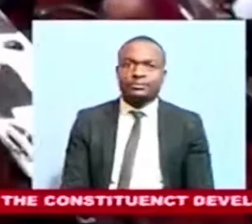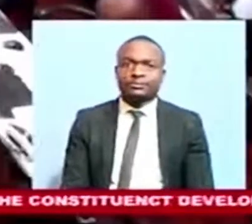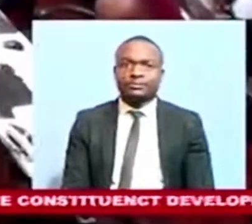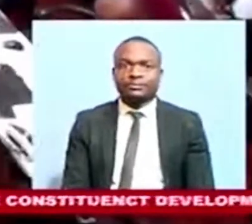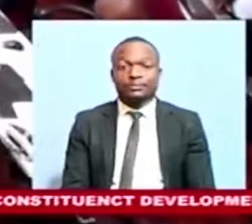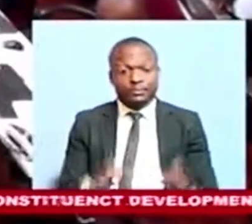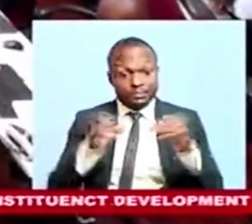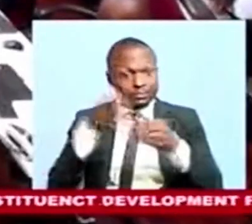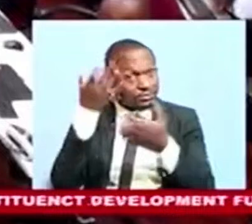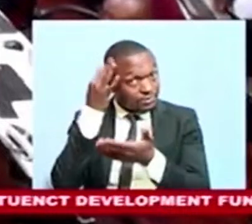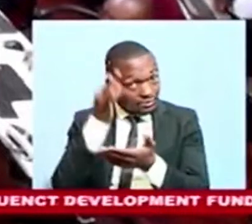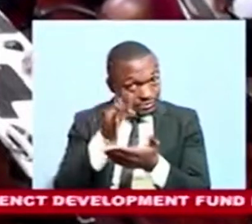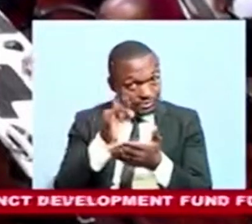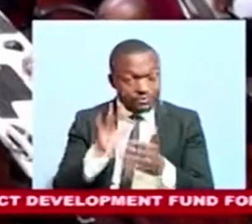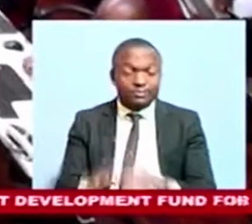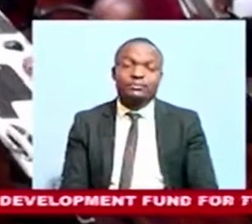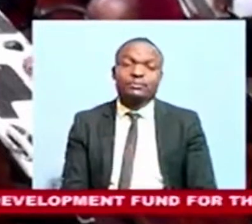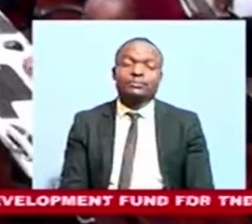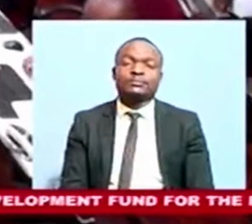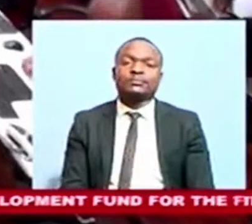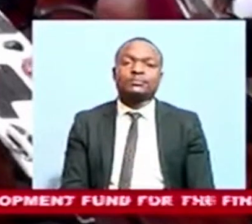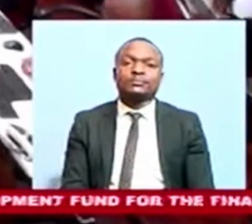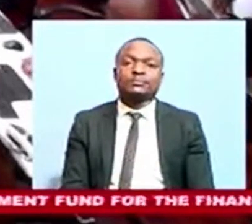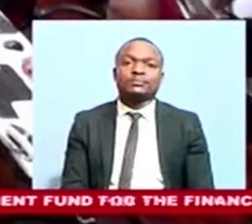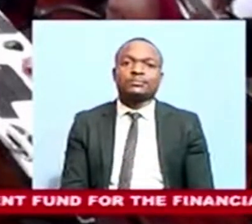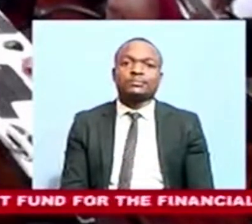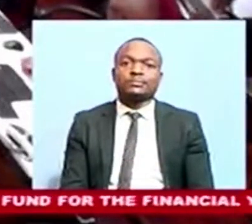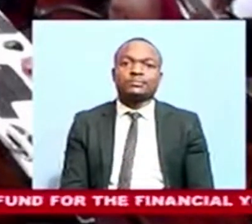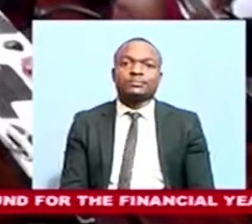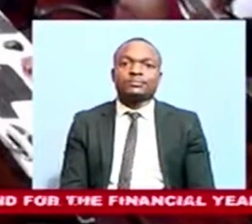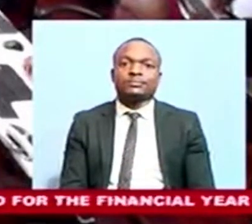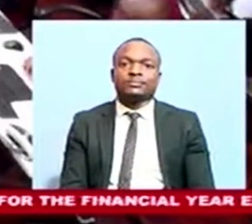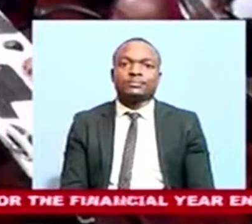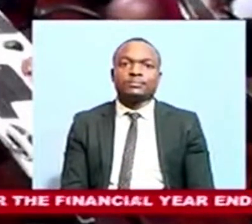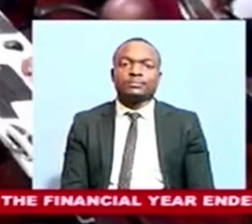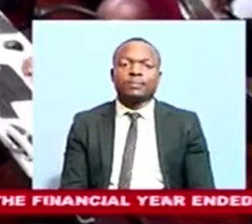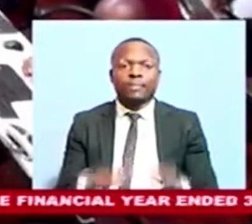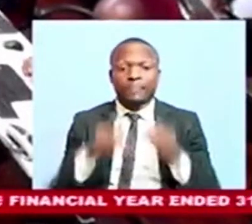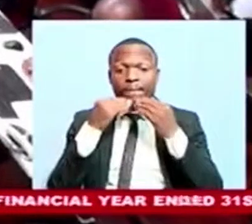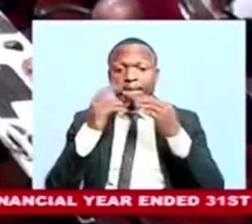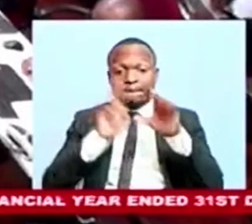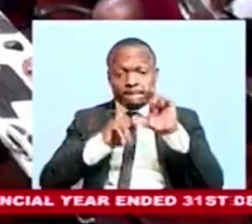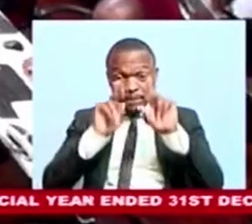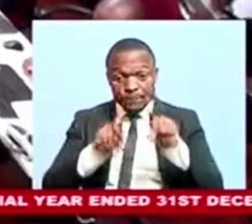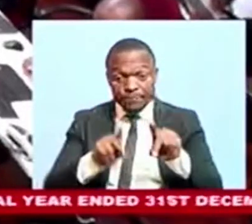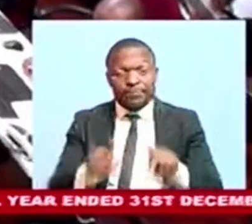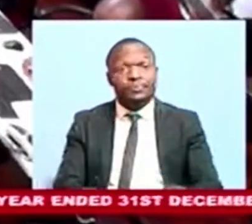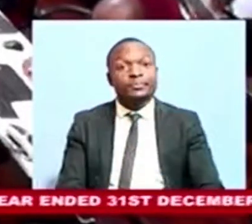Councillor Gita. Thank you, Chair.